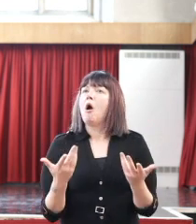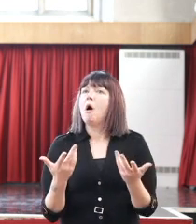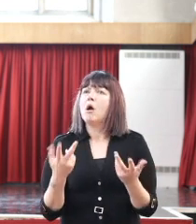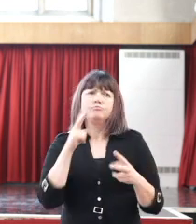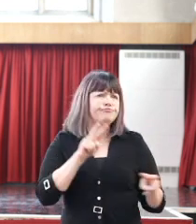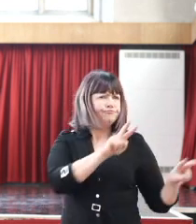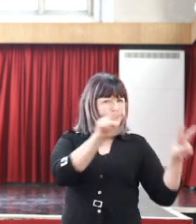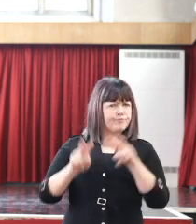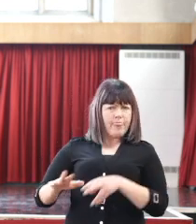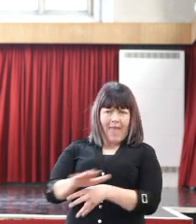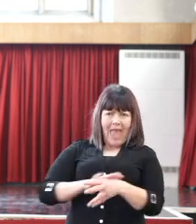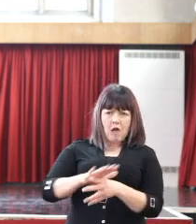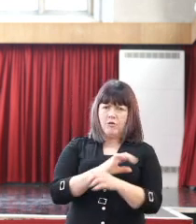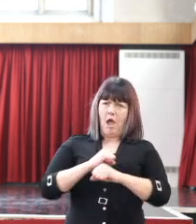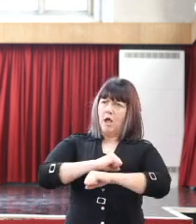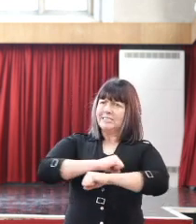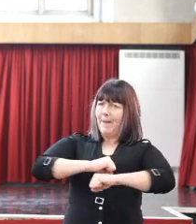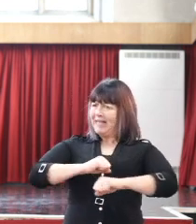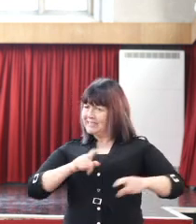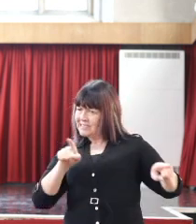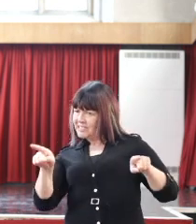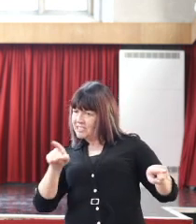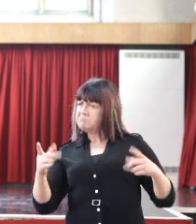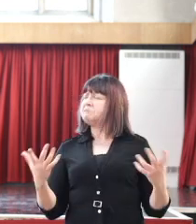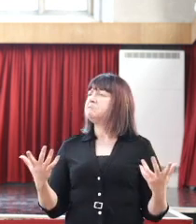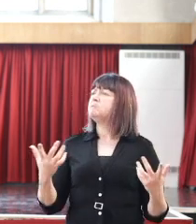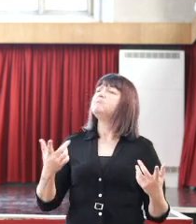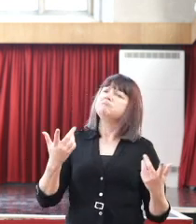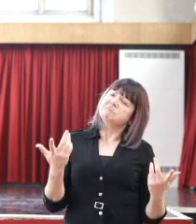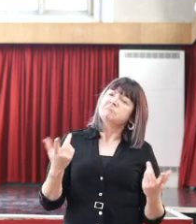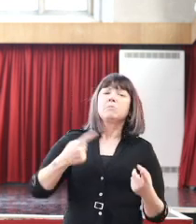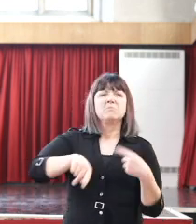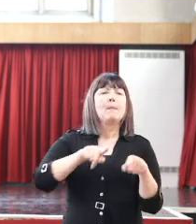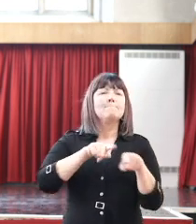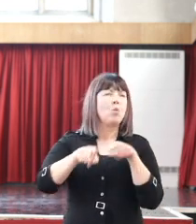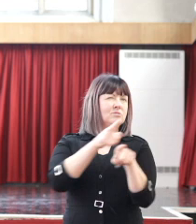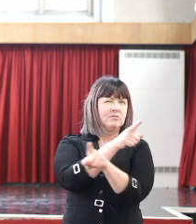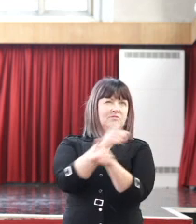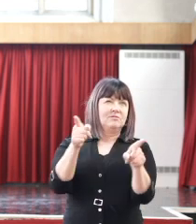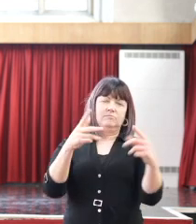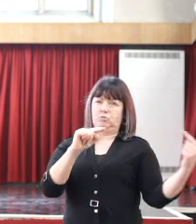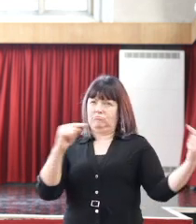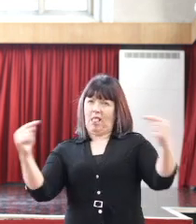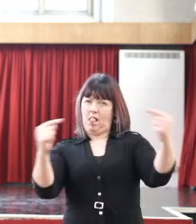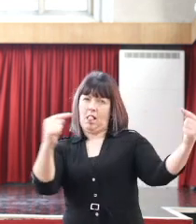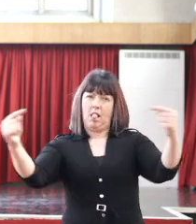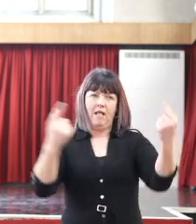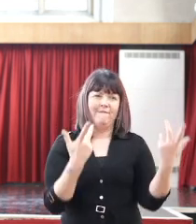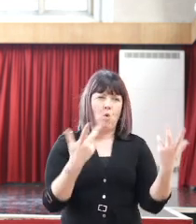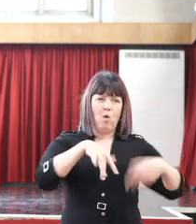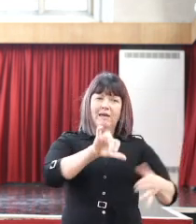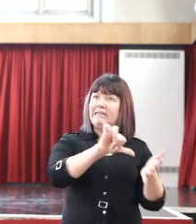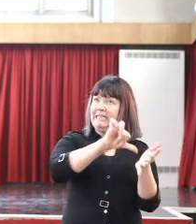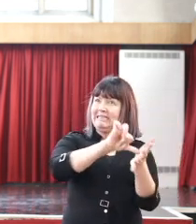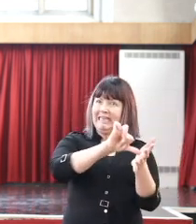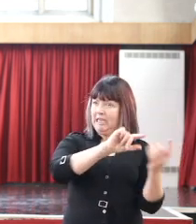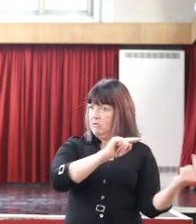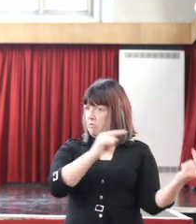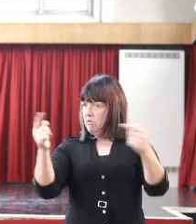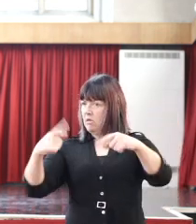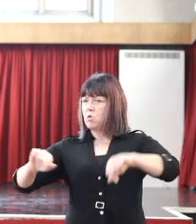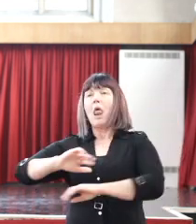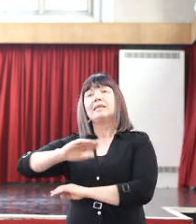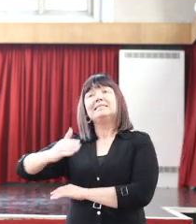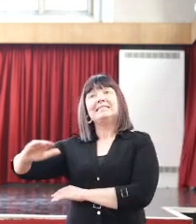We saw a huge push towards seaside destinations against urban city centres, with one exception, which